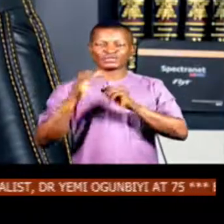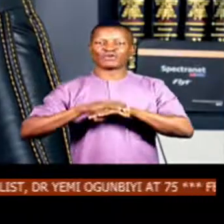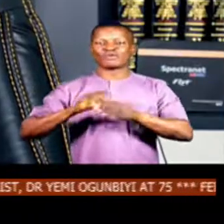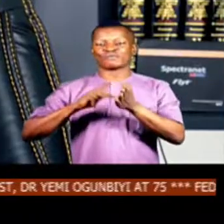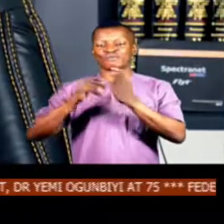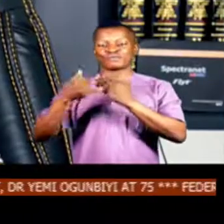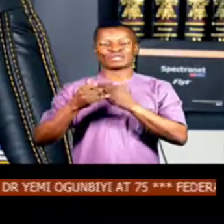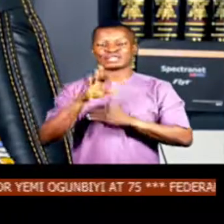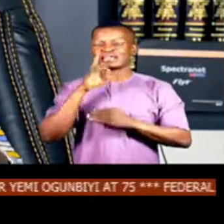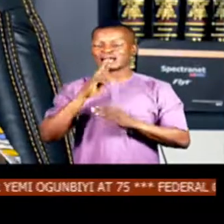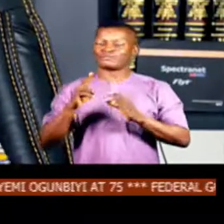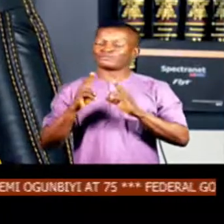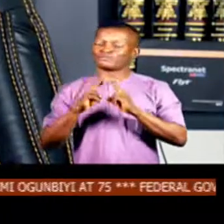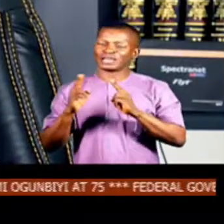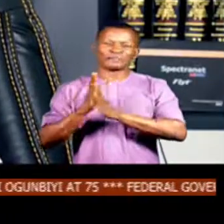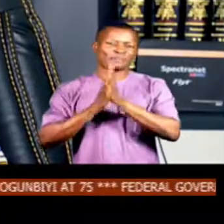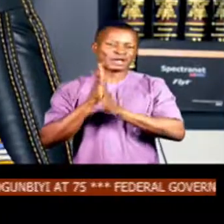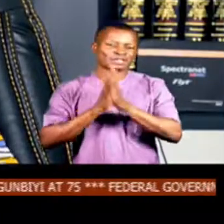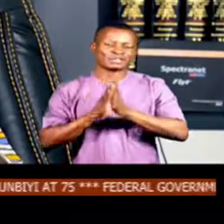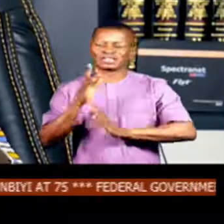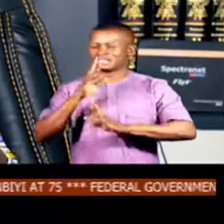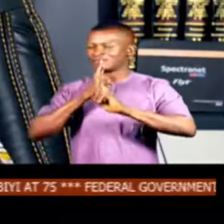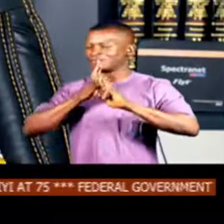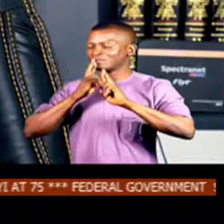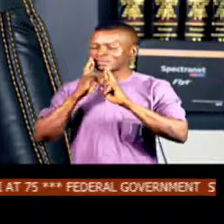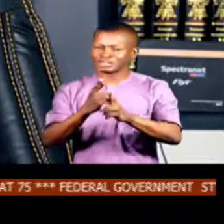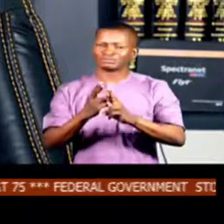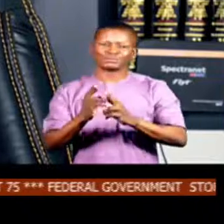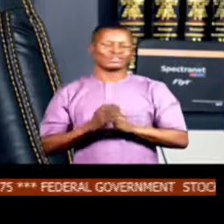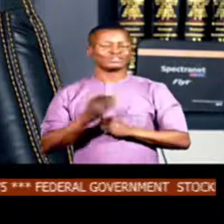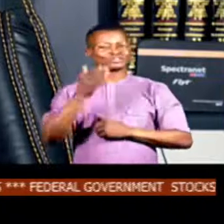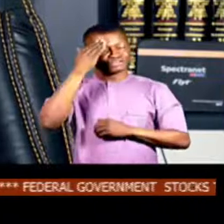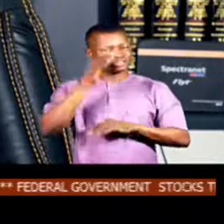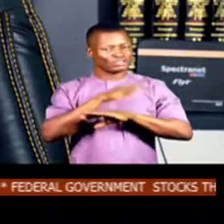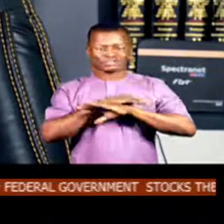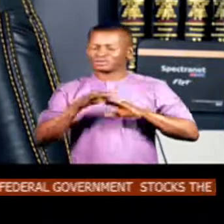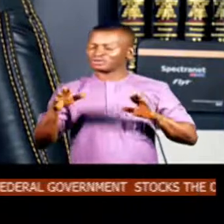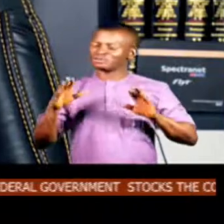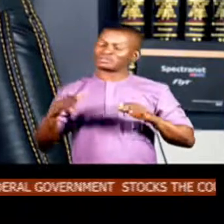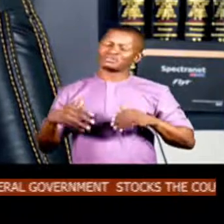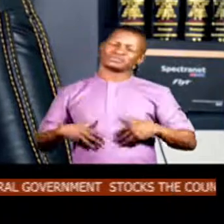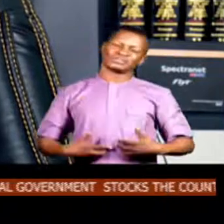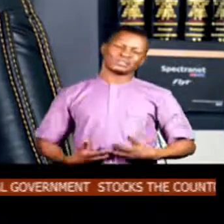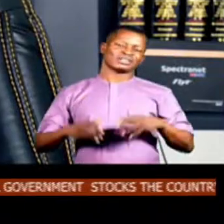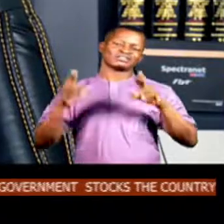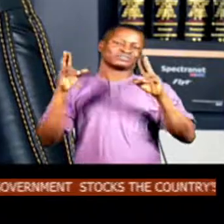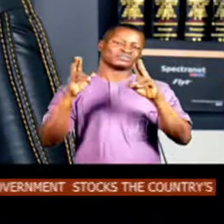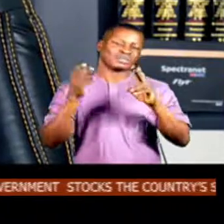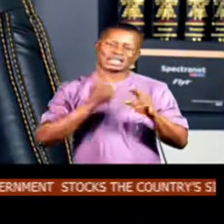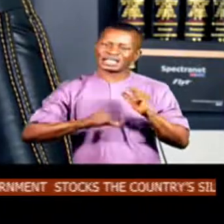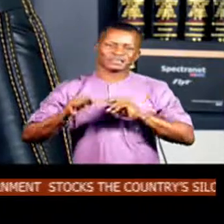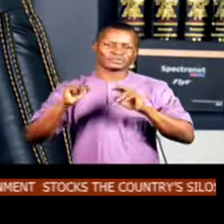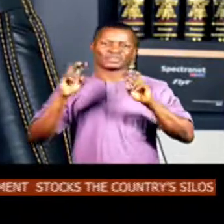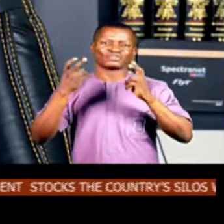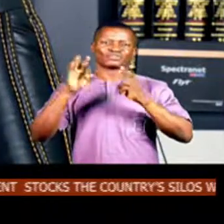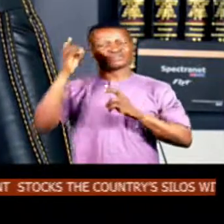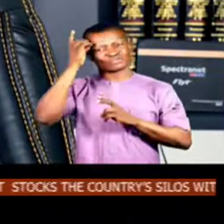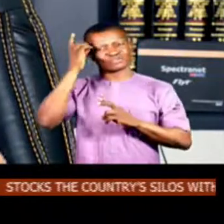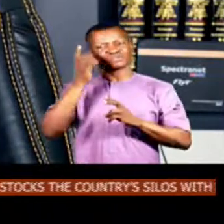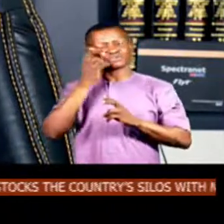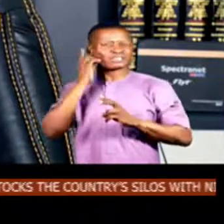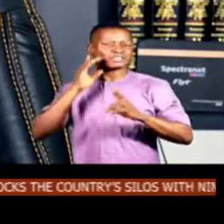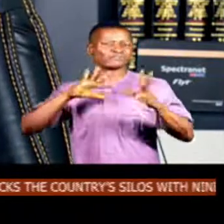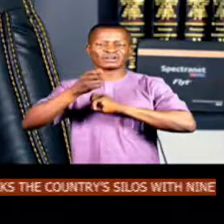collaborate on projects. They are very progressive, they are very responsive. You know, they don't take issues of domestic violence